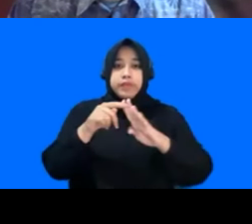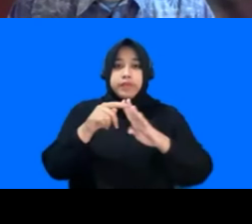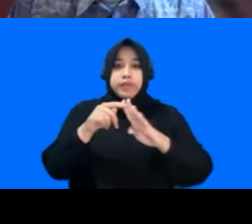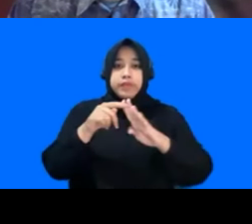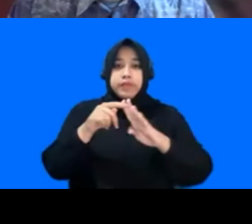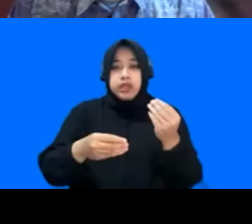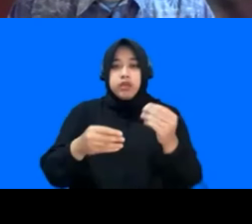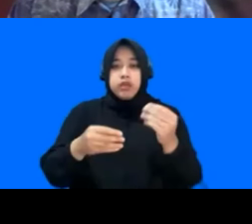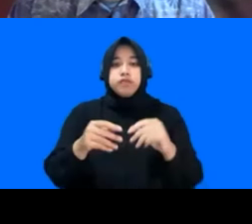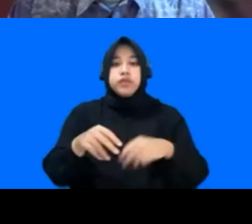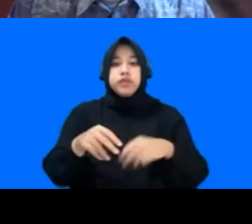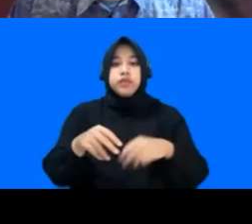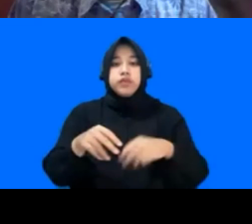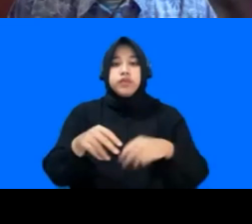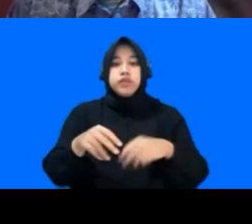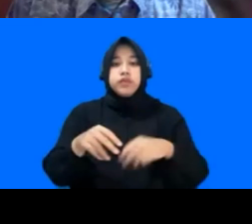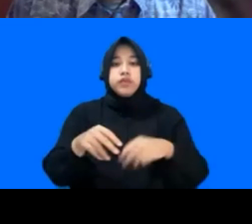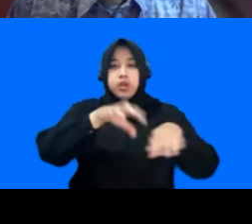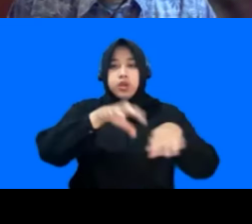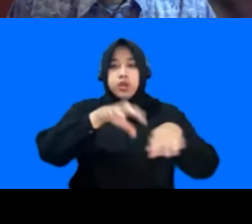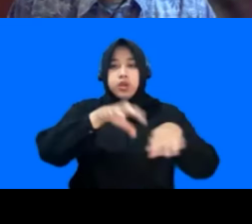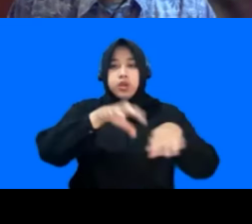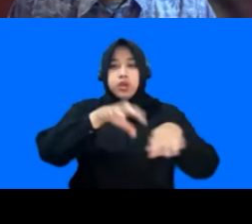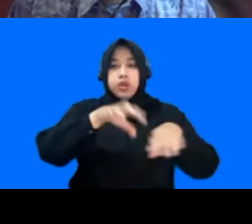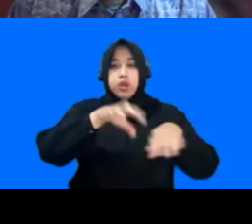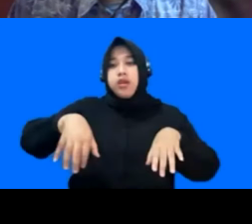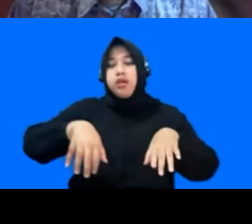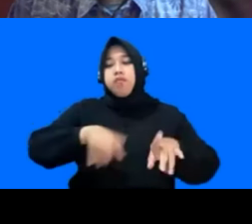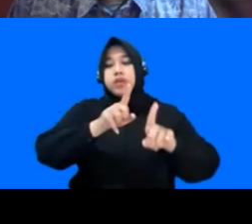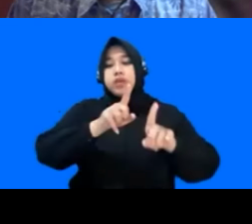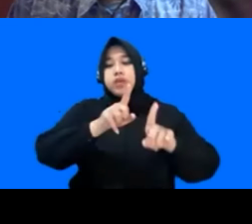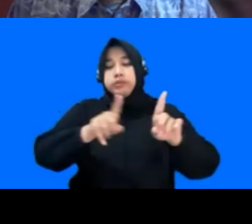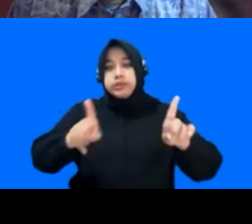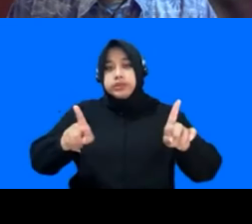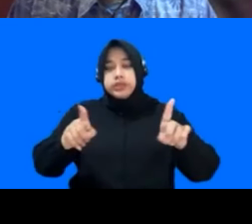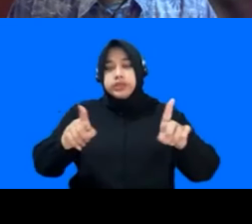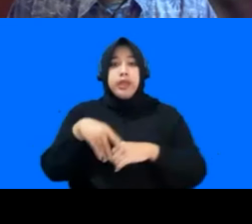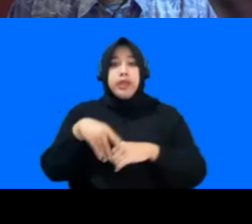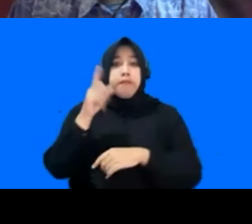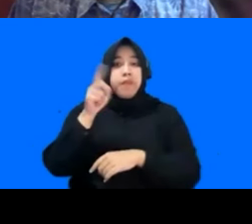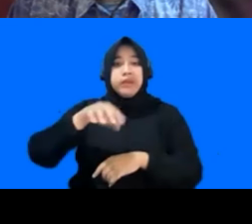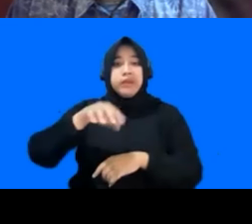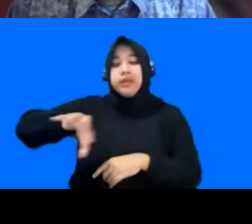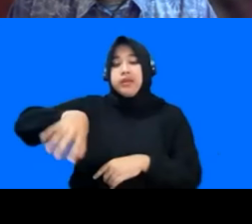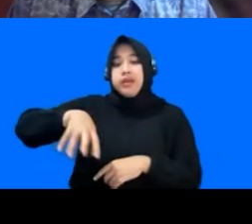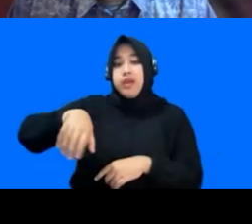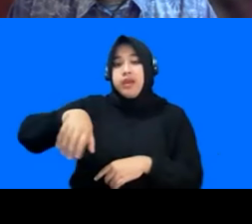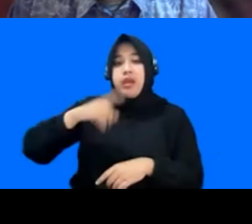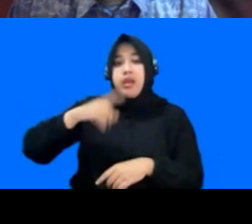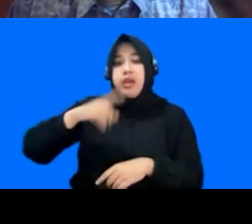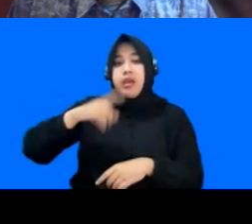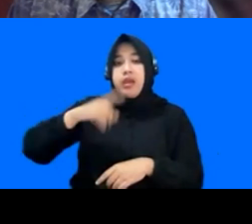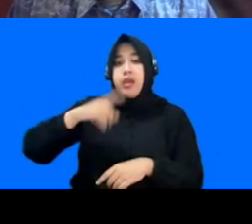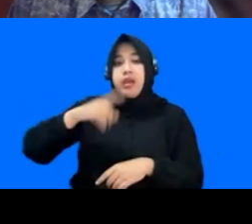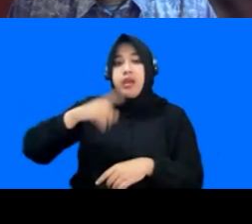So today, national and local government agencies are even targeting